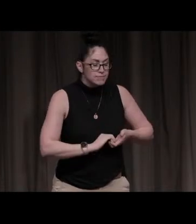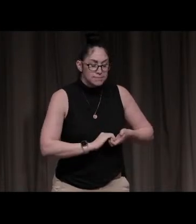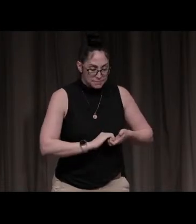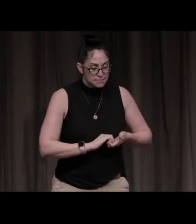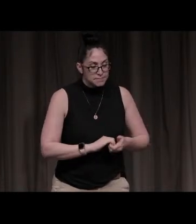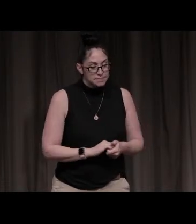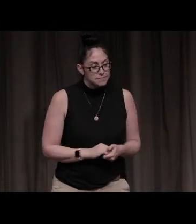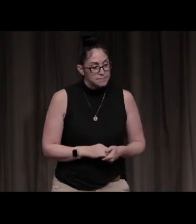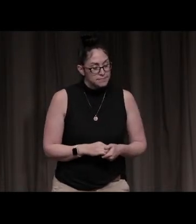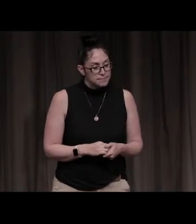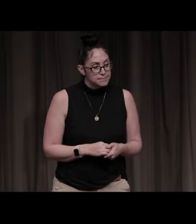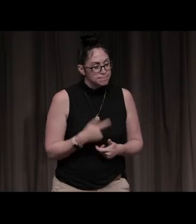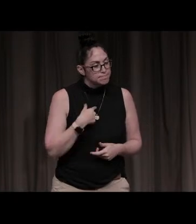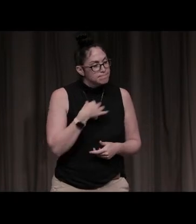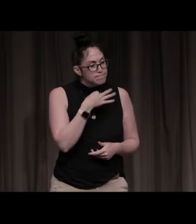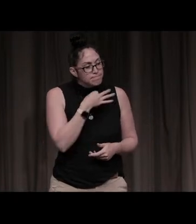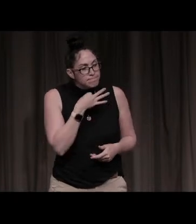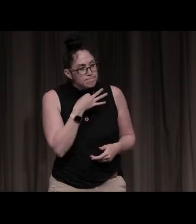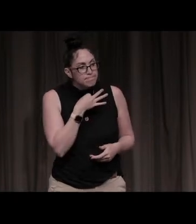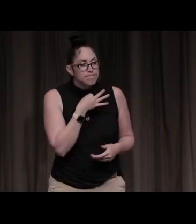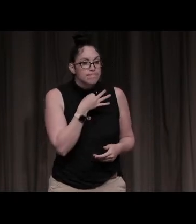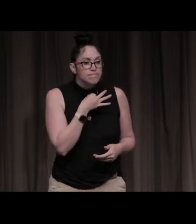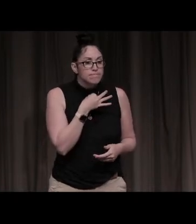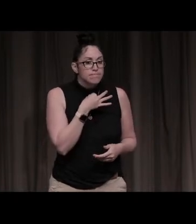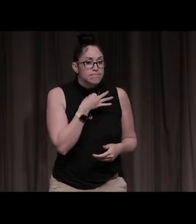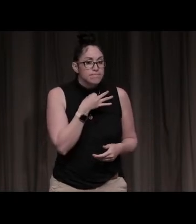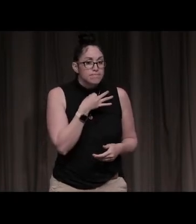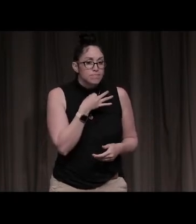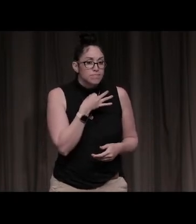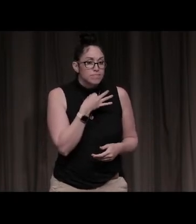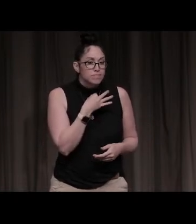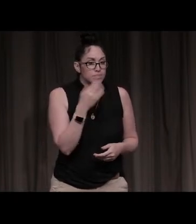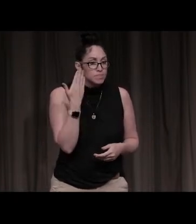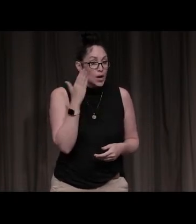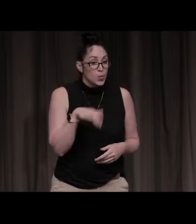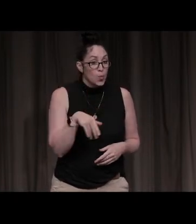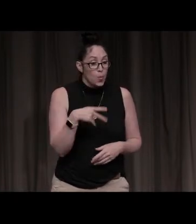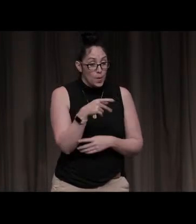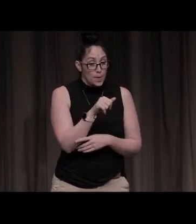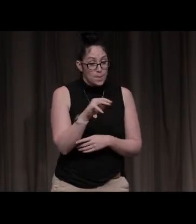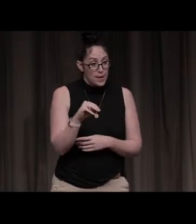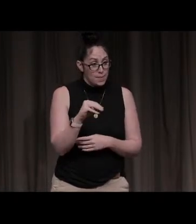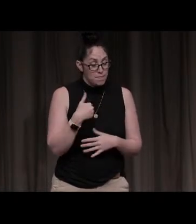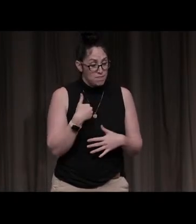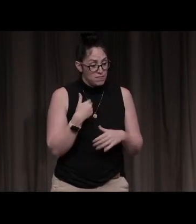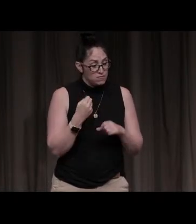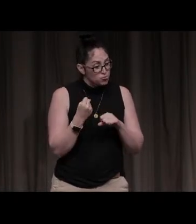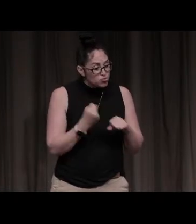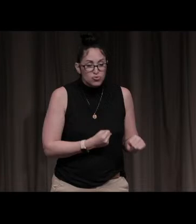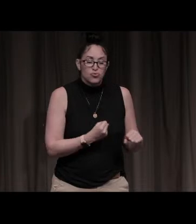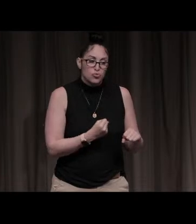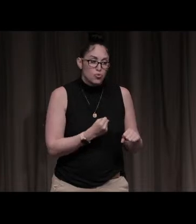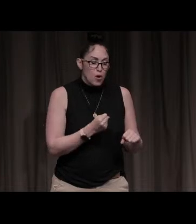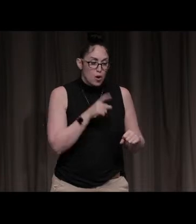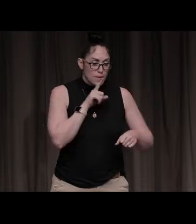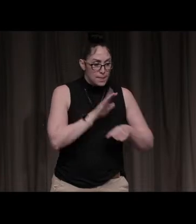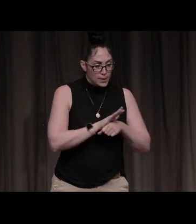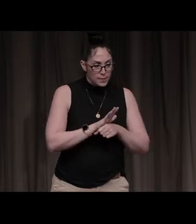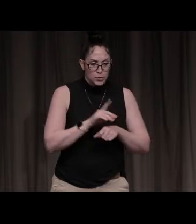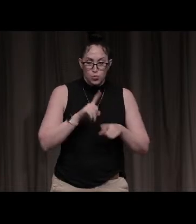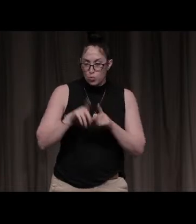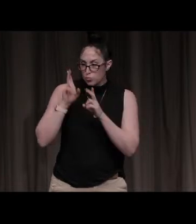I'm wondering what kind of, and I know that PAMM has a very strong commitment to collect art from people of color.